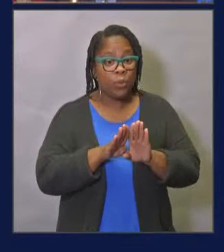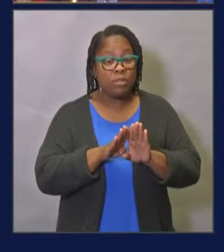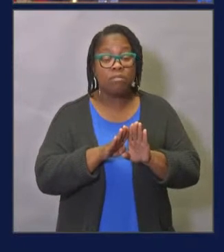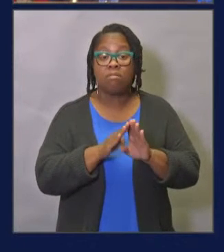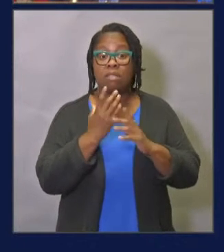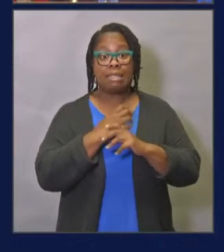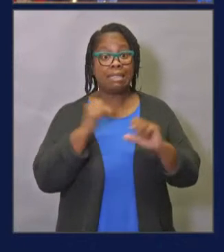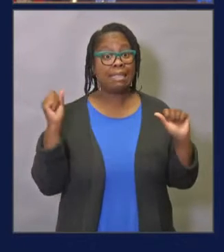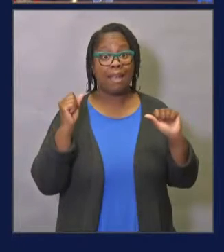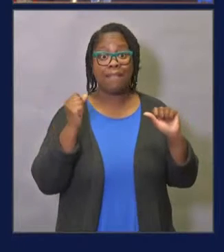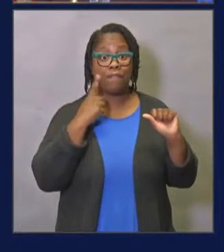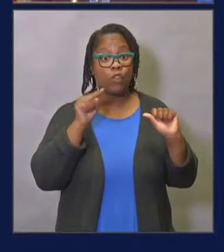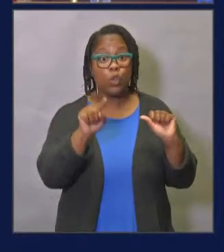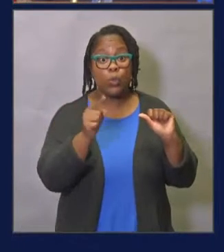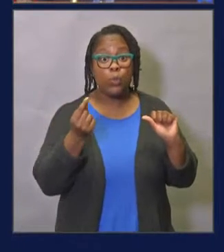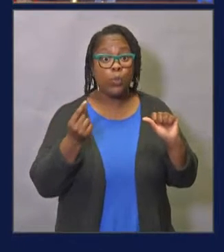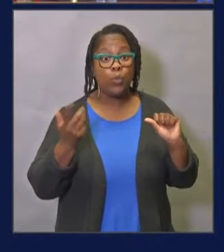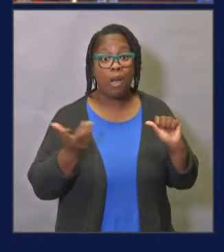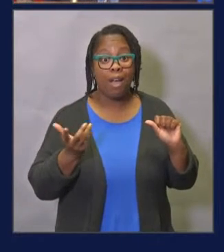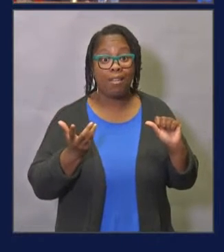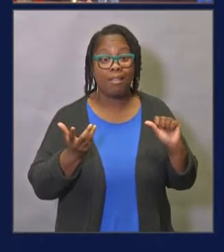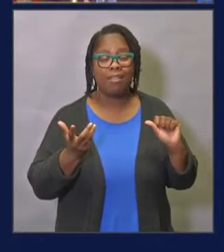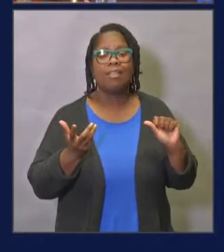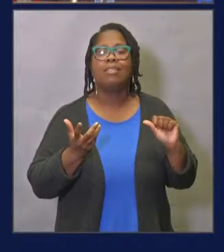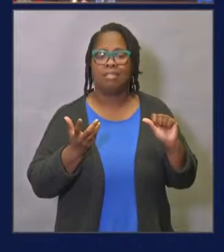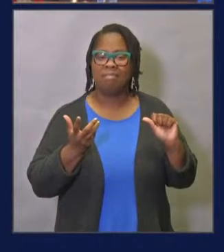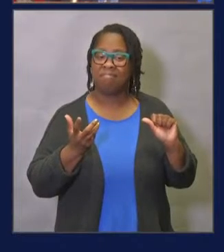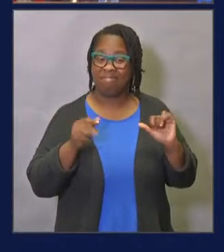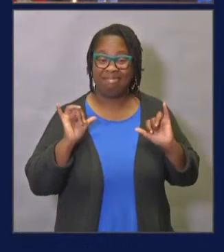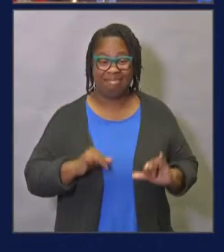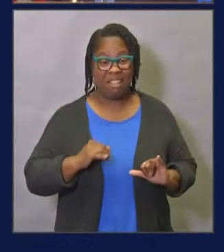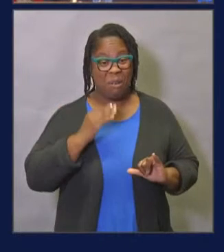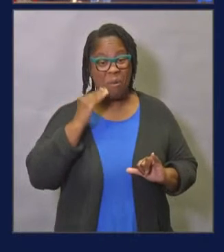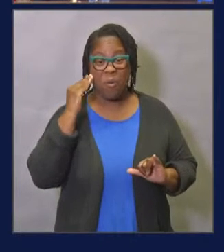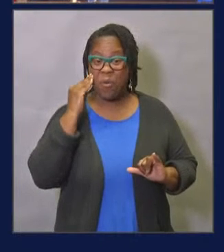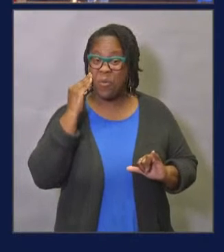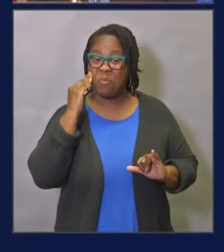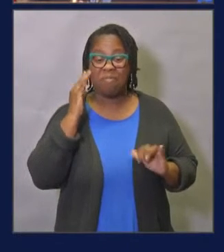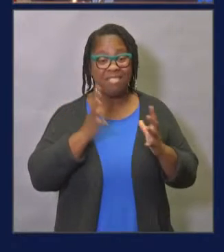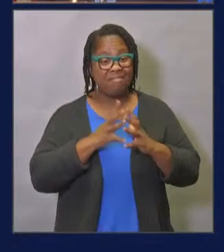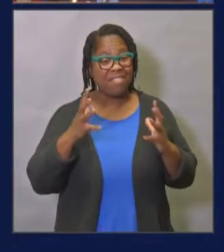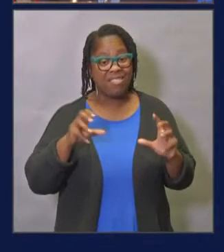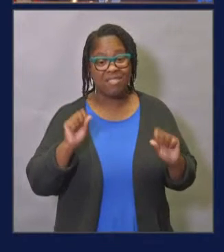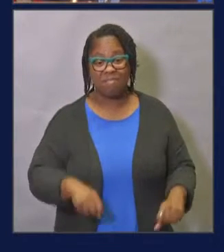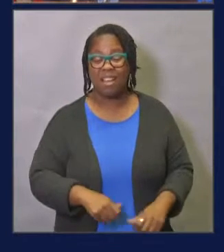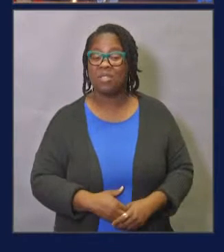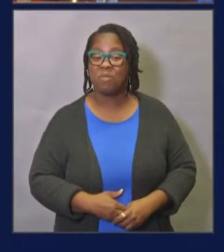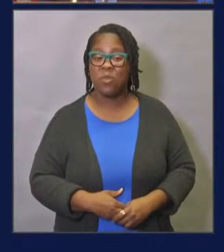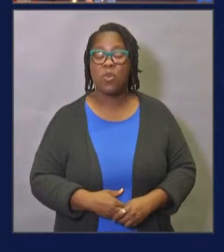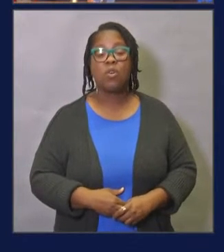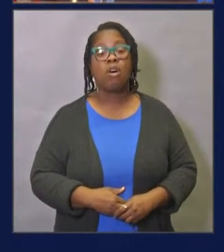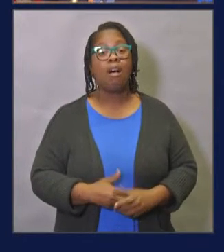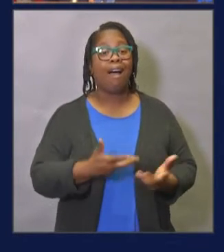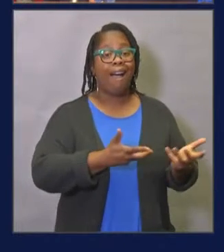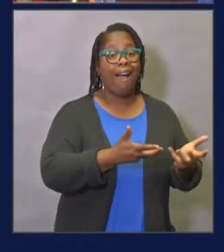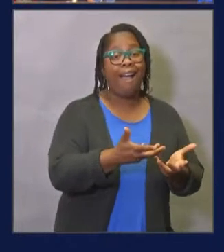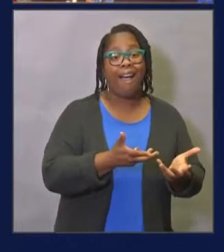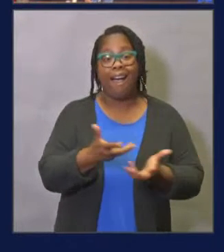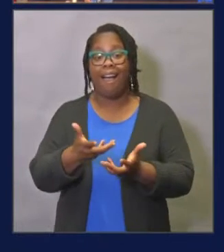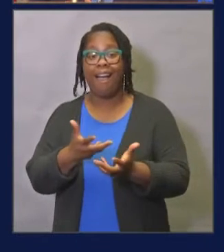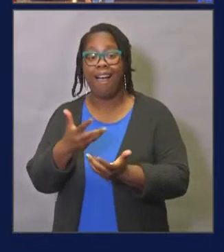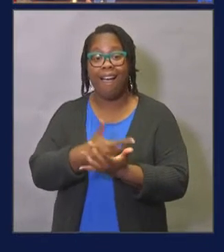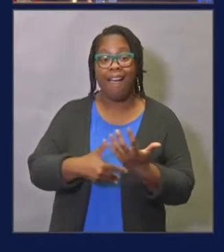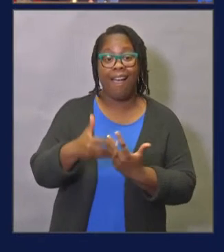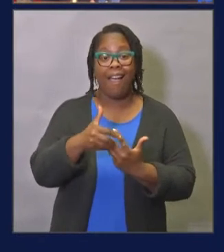during this very difficult time in the pandemic is to really stay home as much as possible and to interact only with members of your